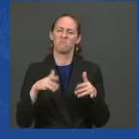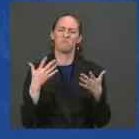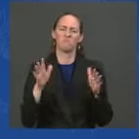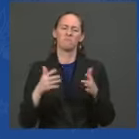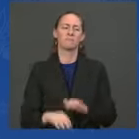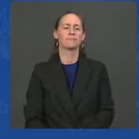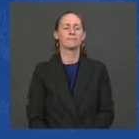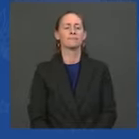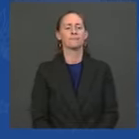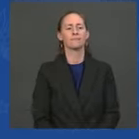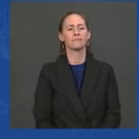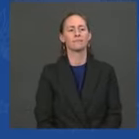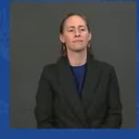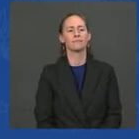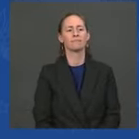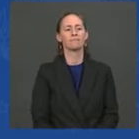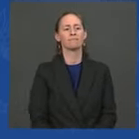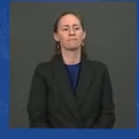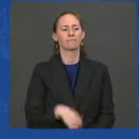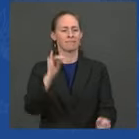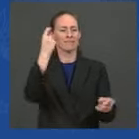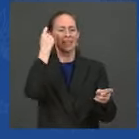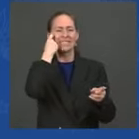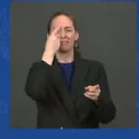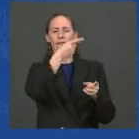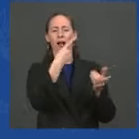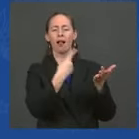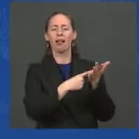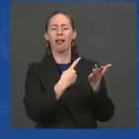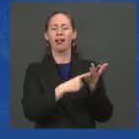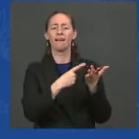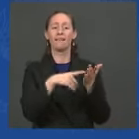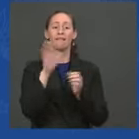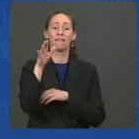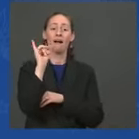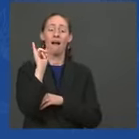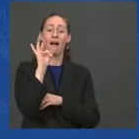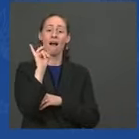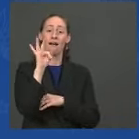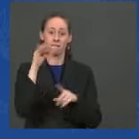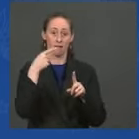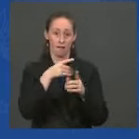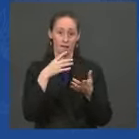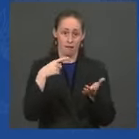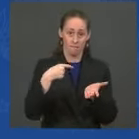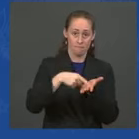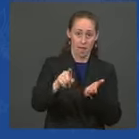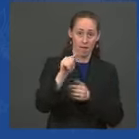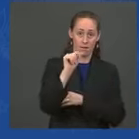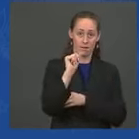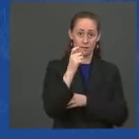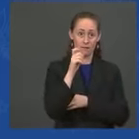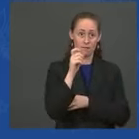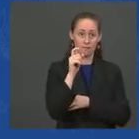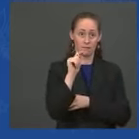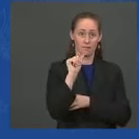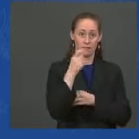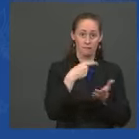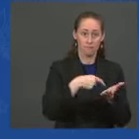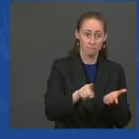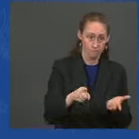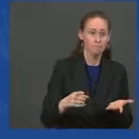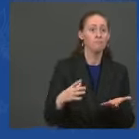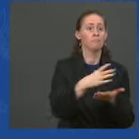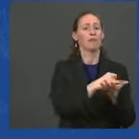for years, in the past, if you paid your taxes and had an income high enough that you were able to take